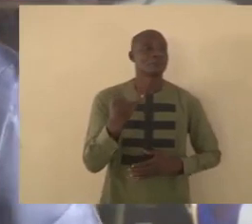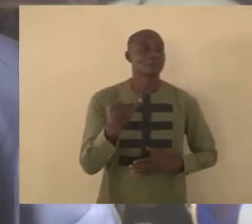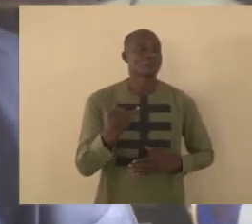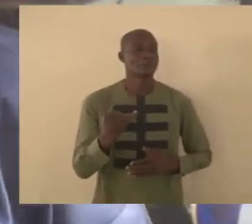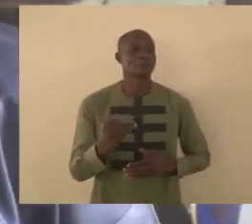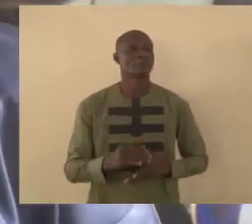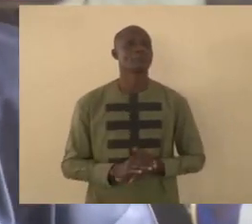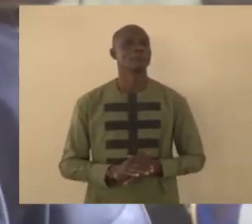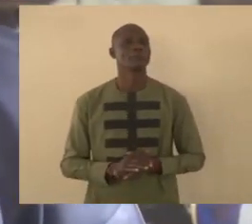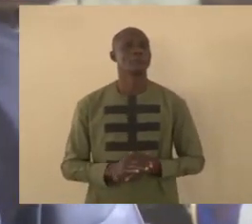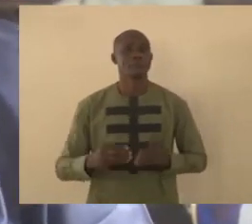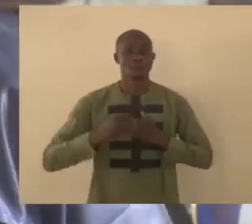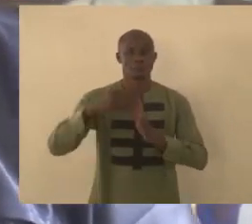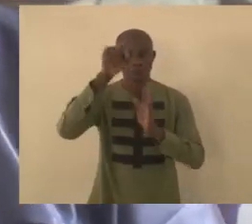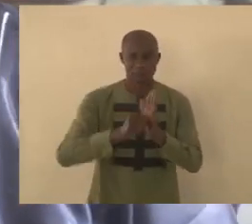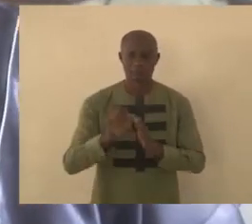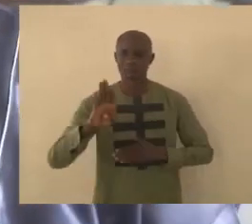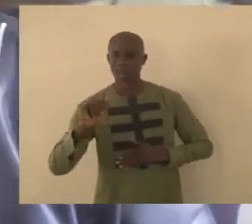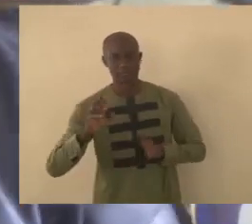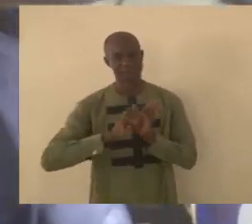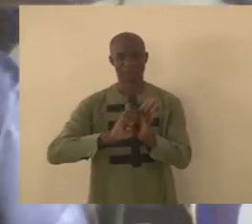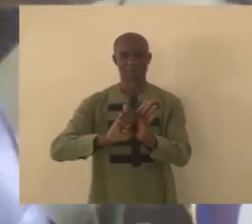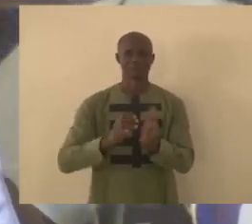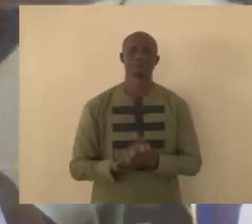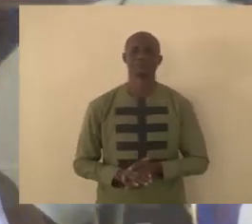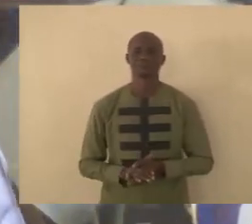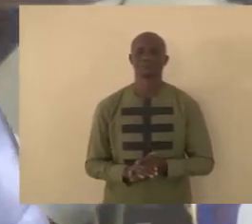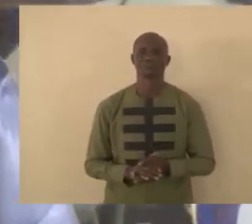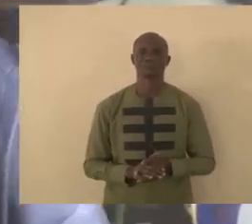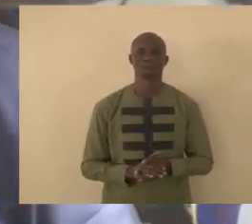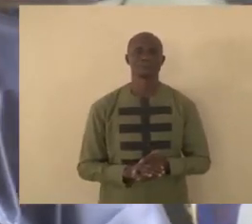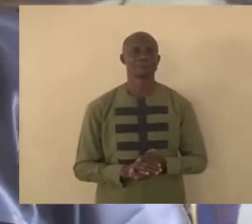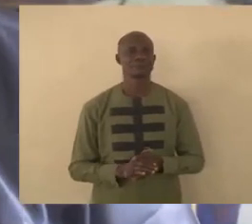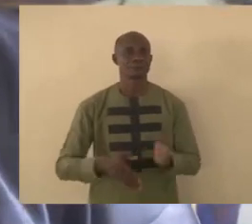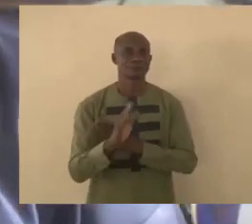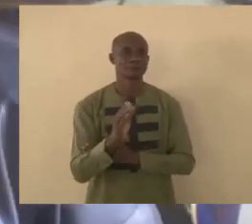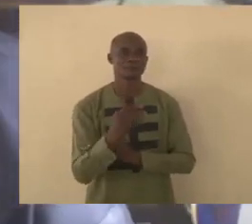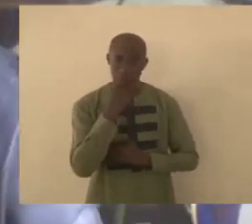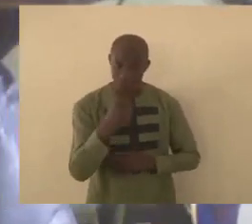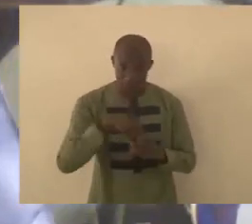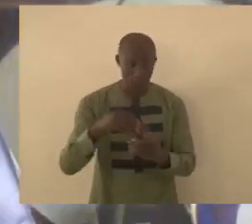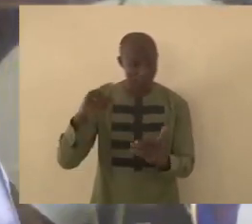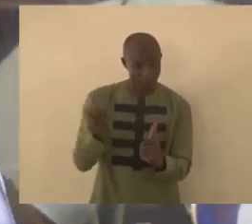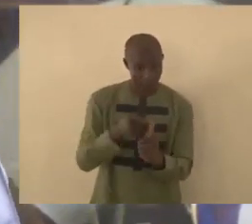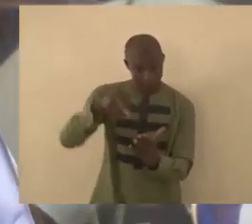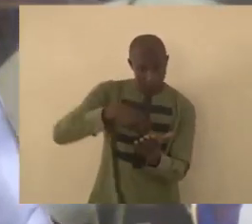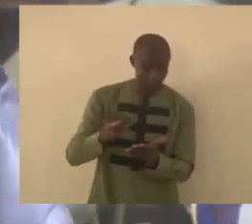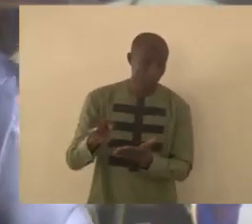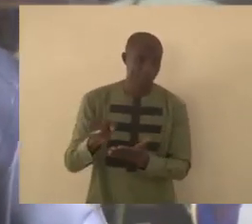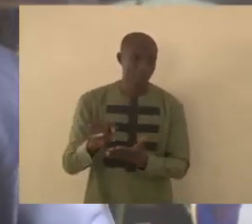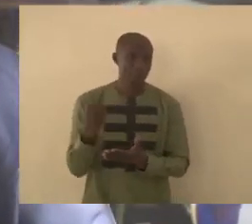leadership by example. Leadership by example. Because in the first